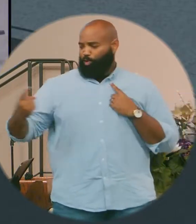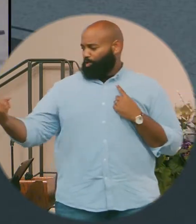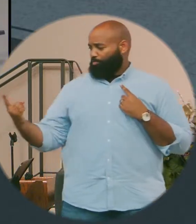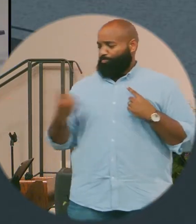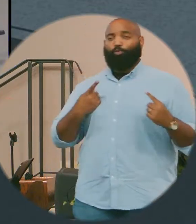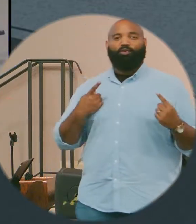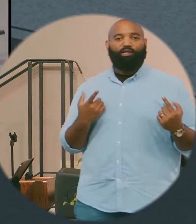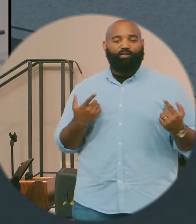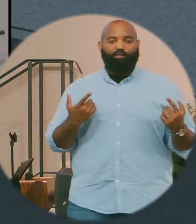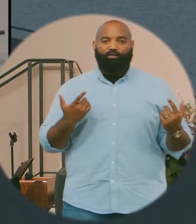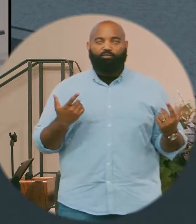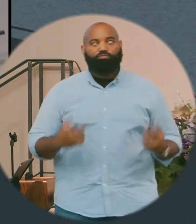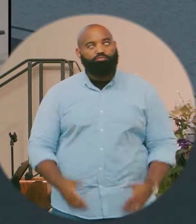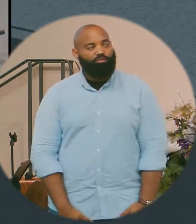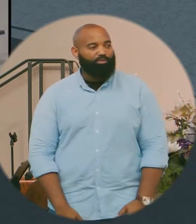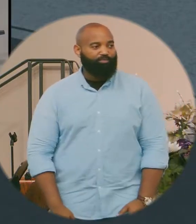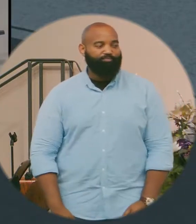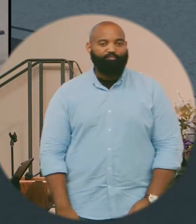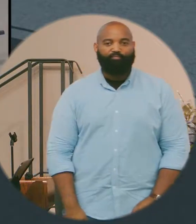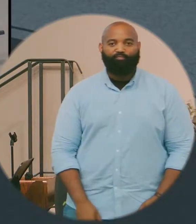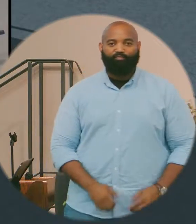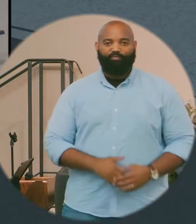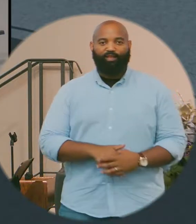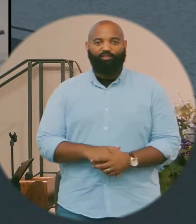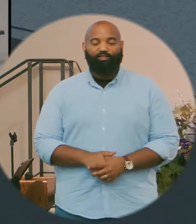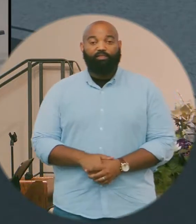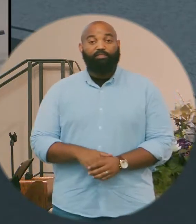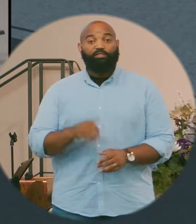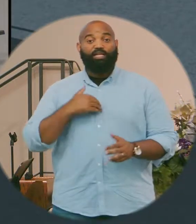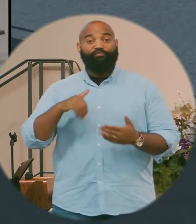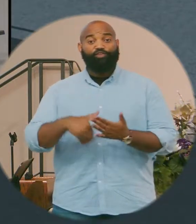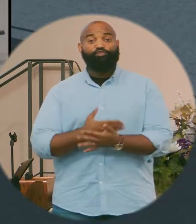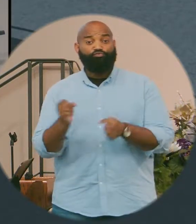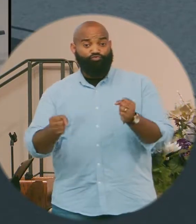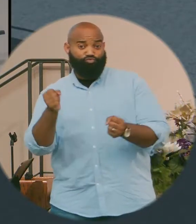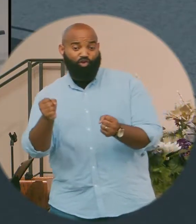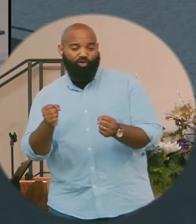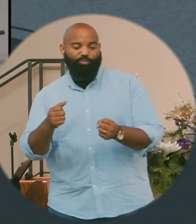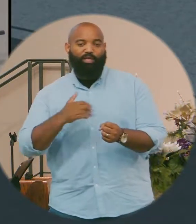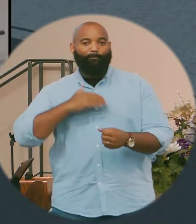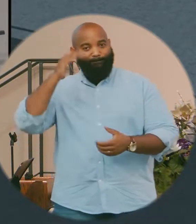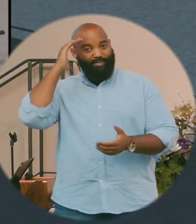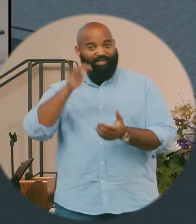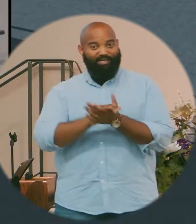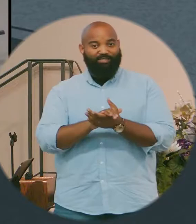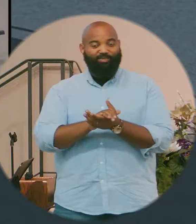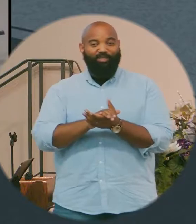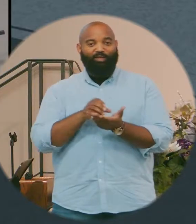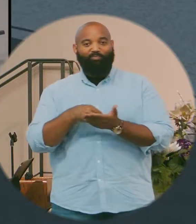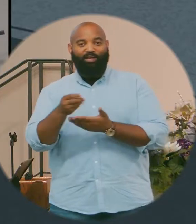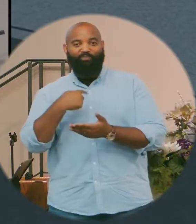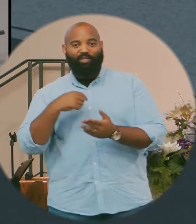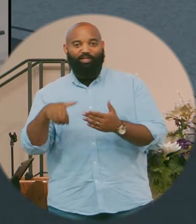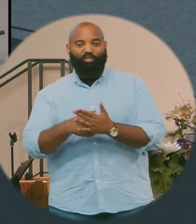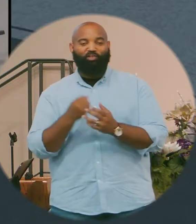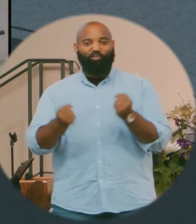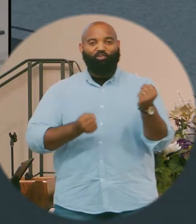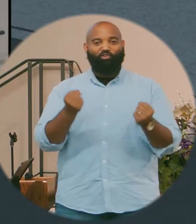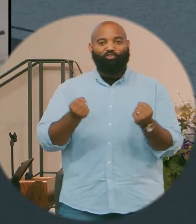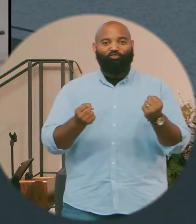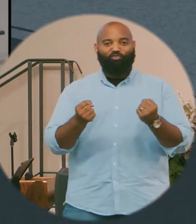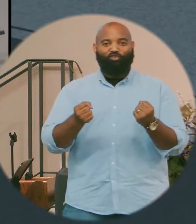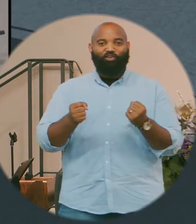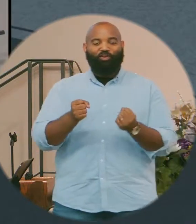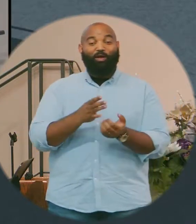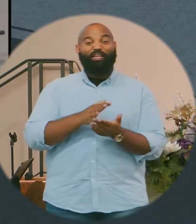husband is a great man. I love him, and it's white. And Tammy was teasing me. She said, I'm going to have to sign you up for my husband's. You're going to have to